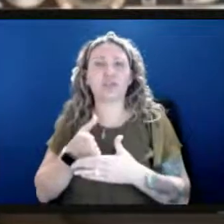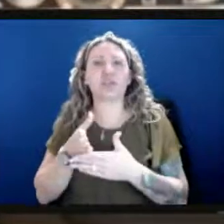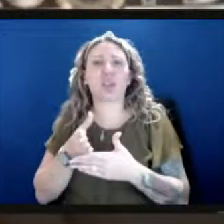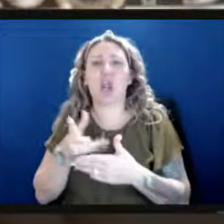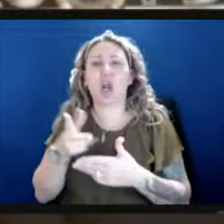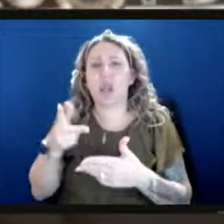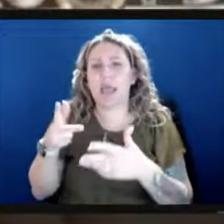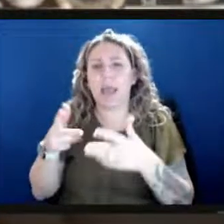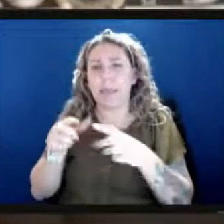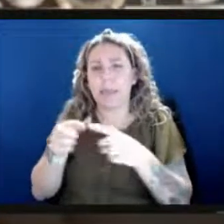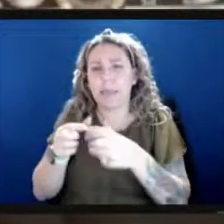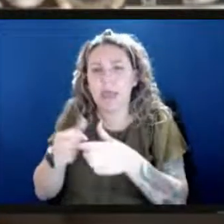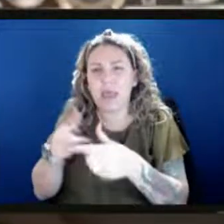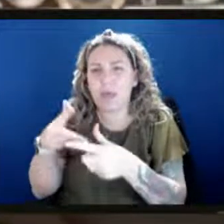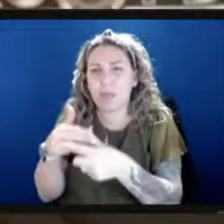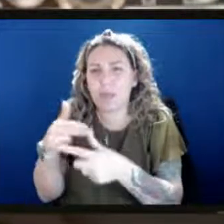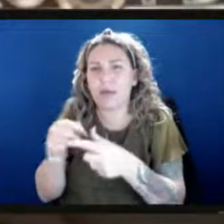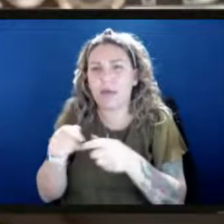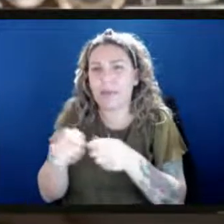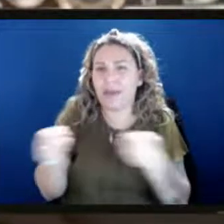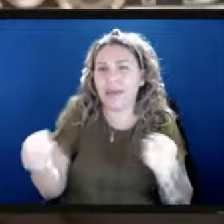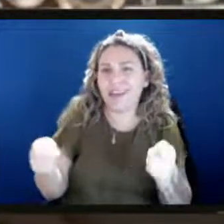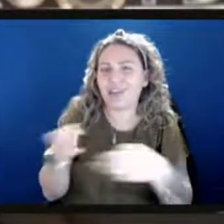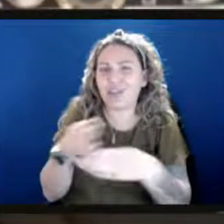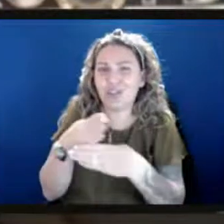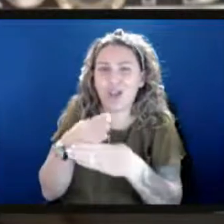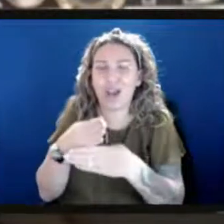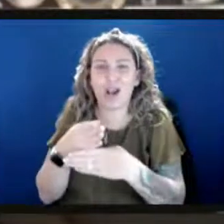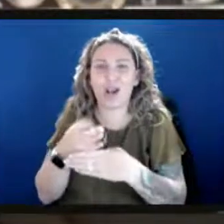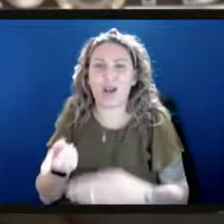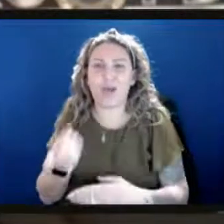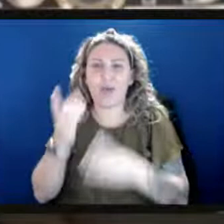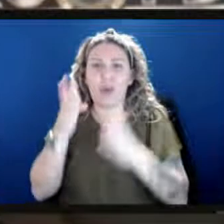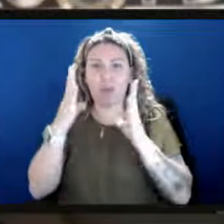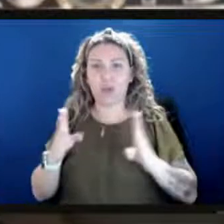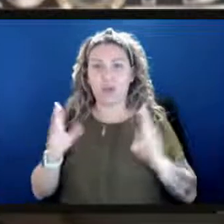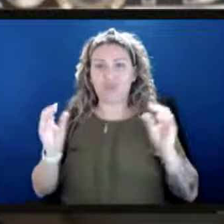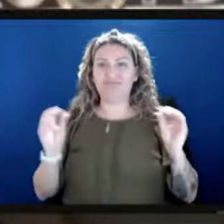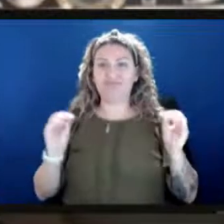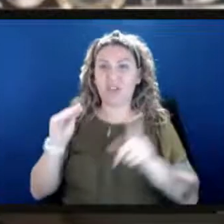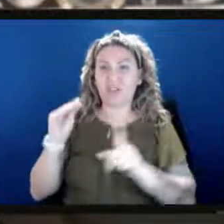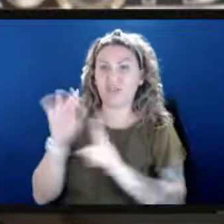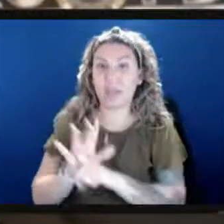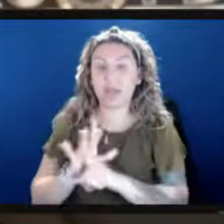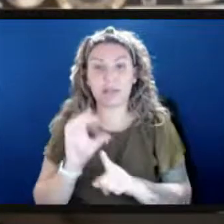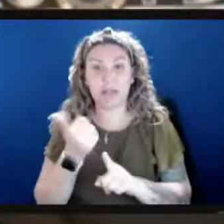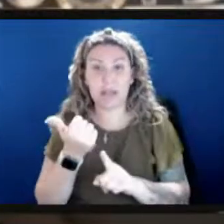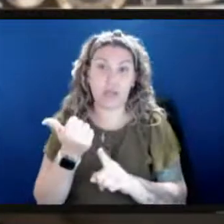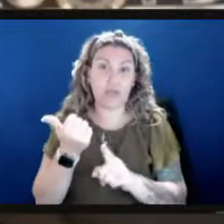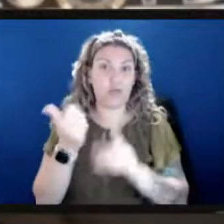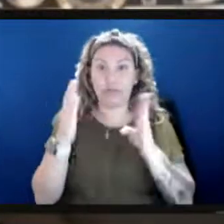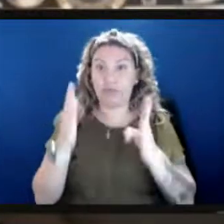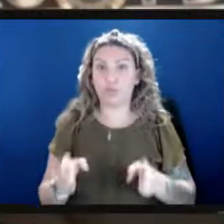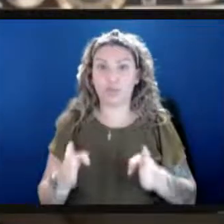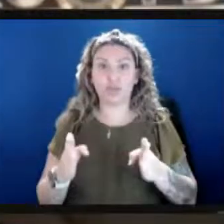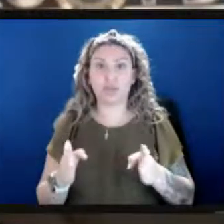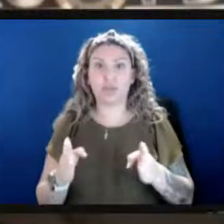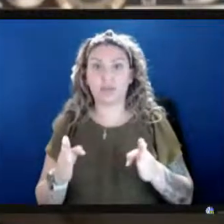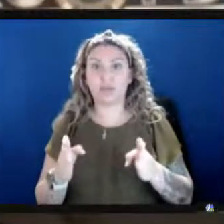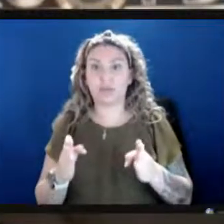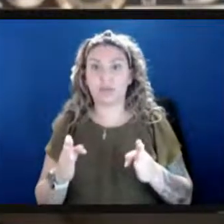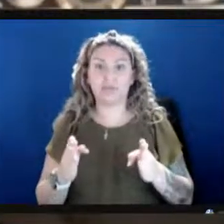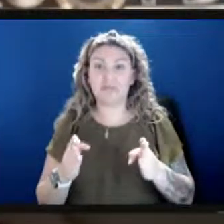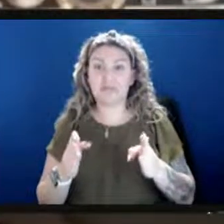and share it. And one person has very little effect and another person has potentially a lethal